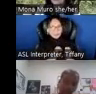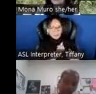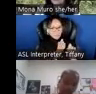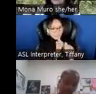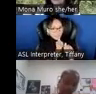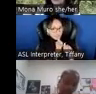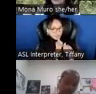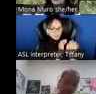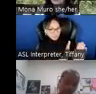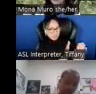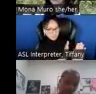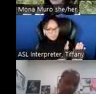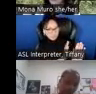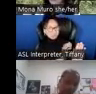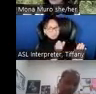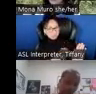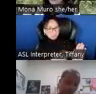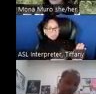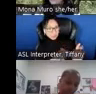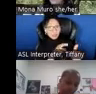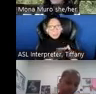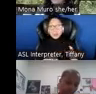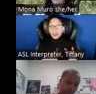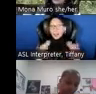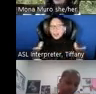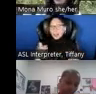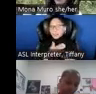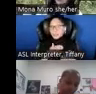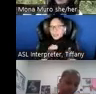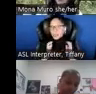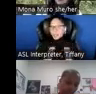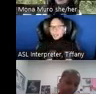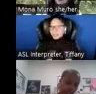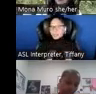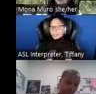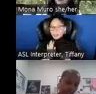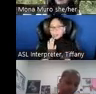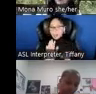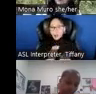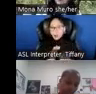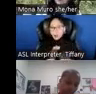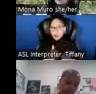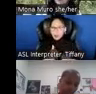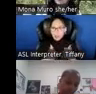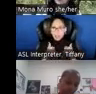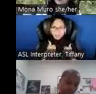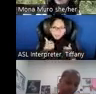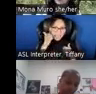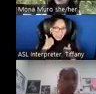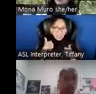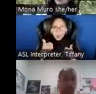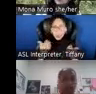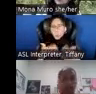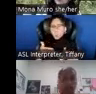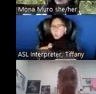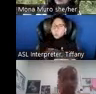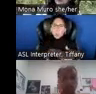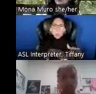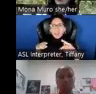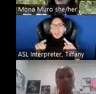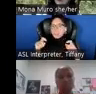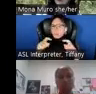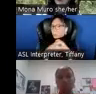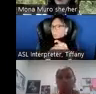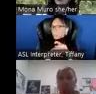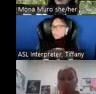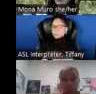that most of my clients are leading extremely complicated lives. They've got a lot of balls in the air and they're dealing